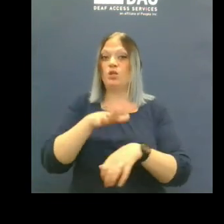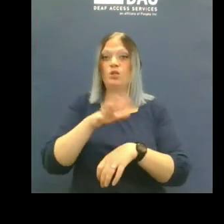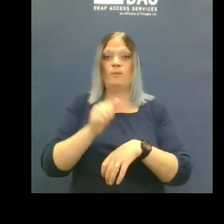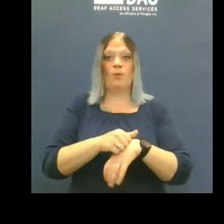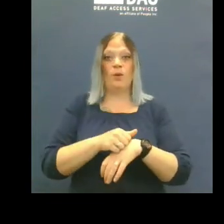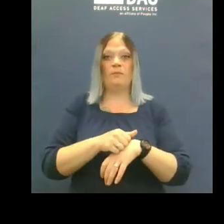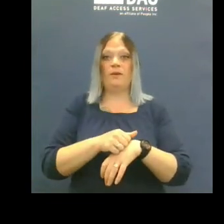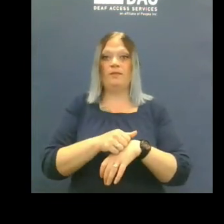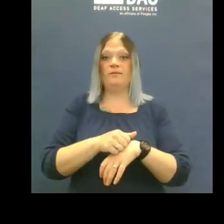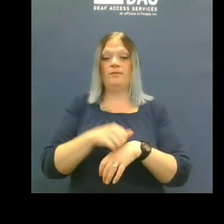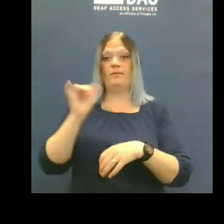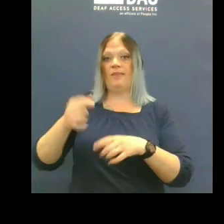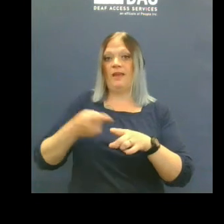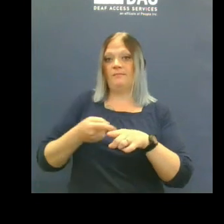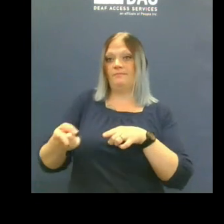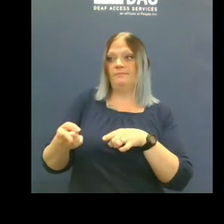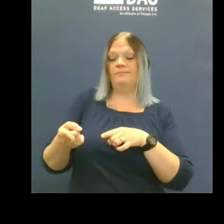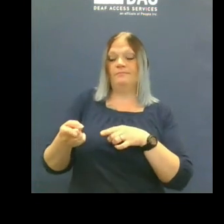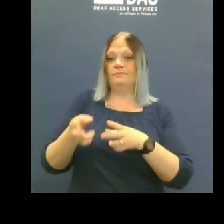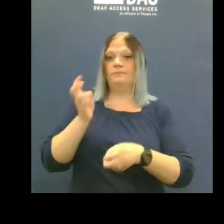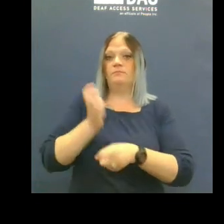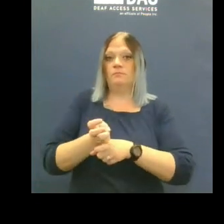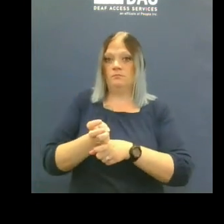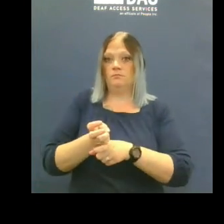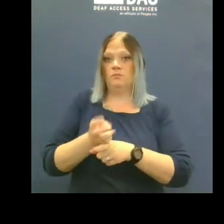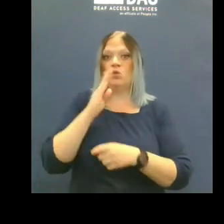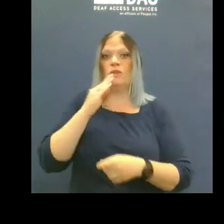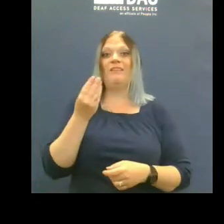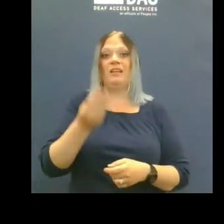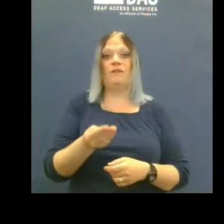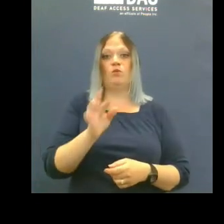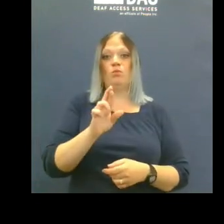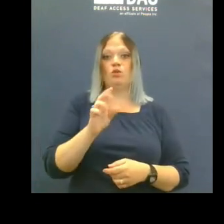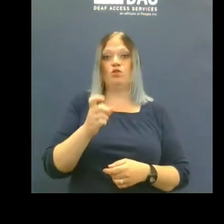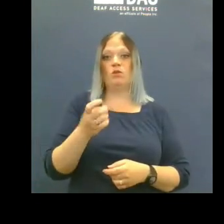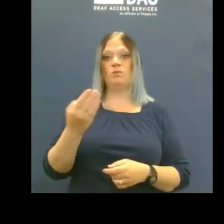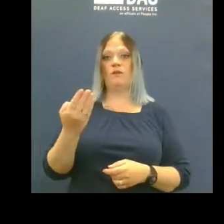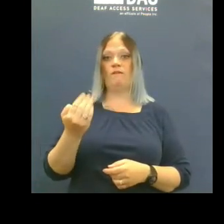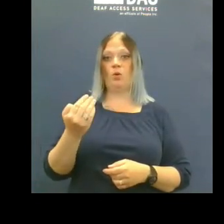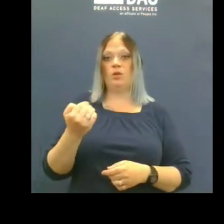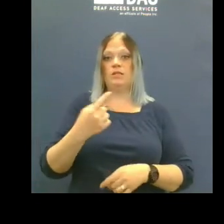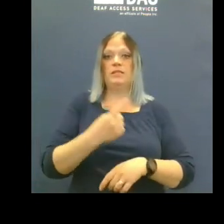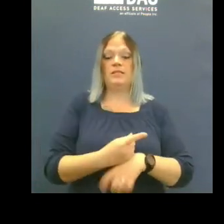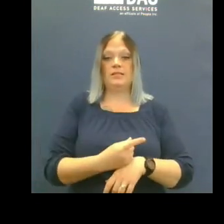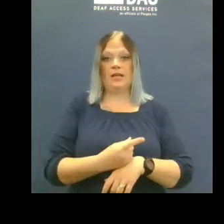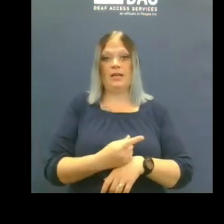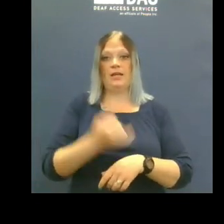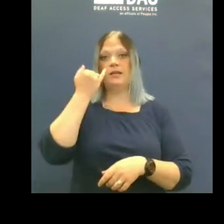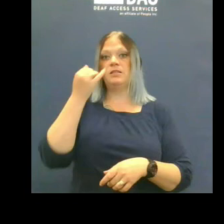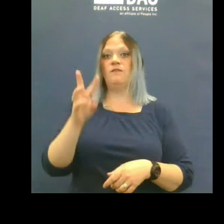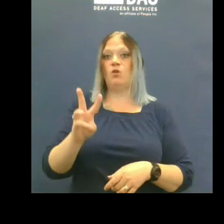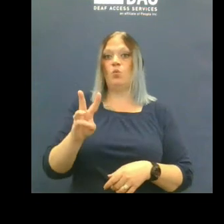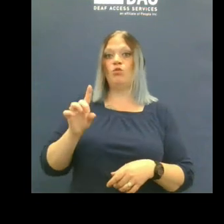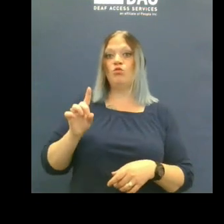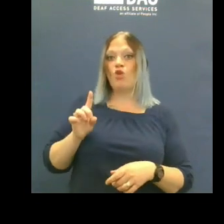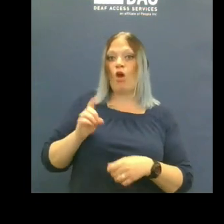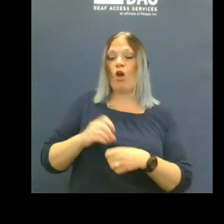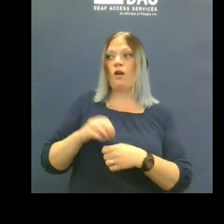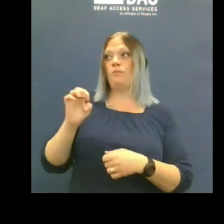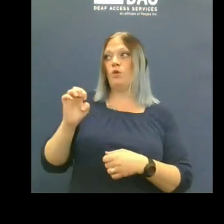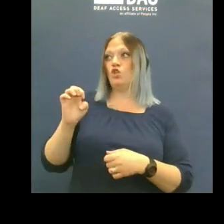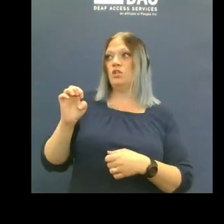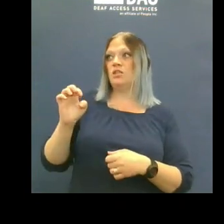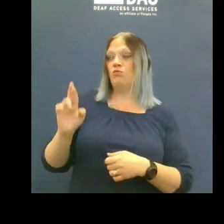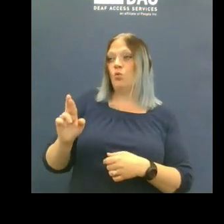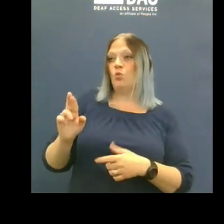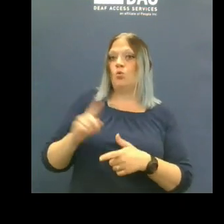substance use disorder provider. So you're going to get 14 days of a prescription for buprenorphine. If you're withdrawing in the emergency department, you'll get a good